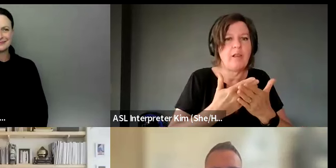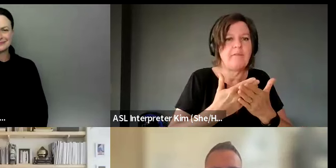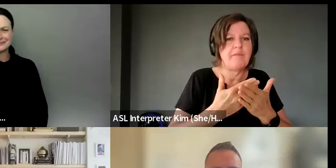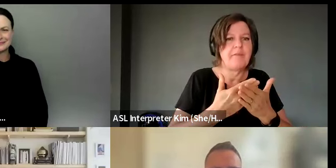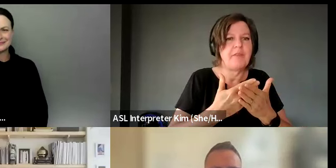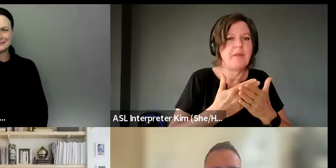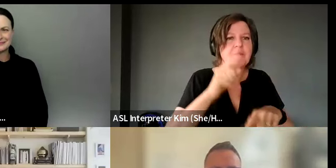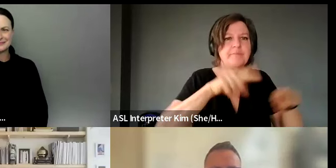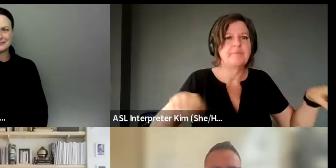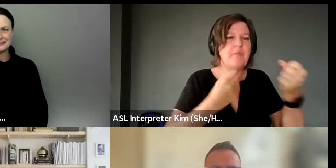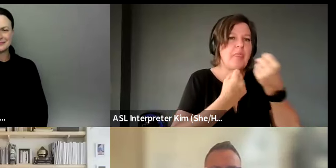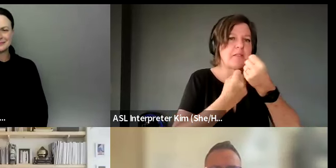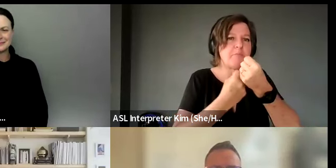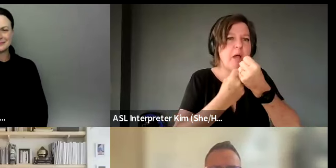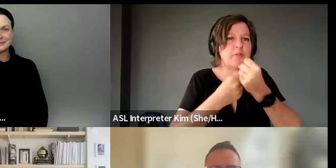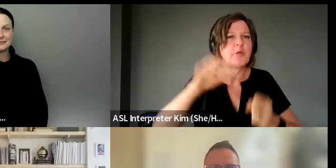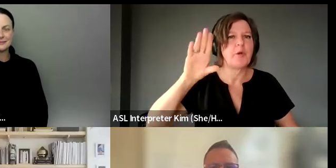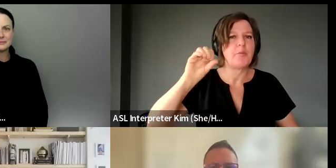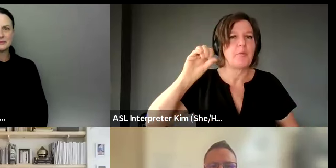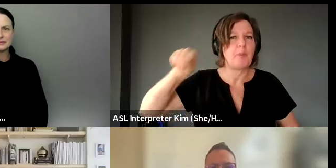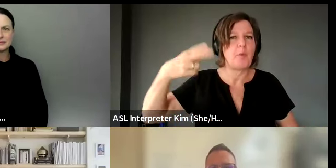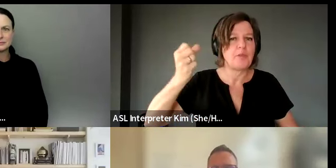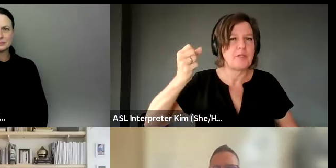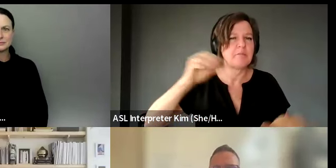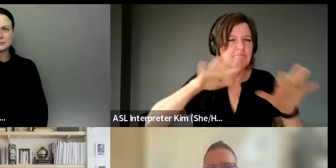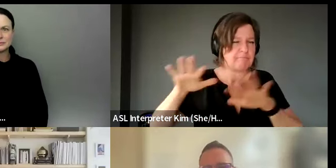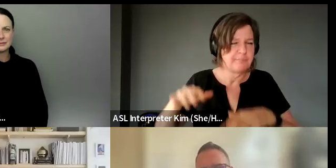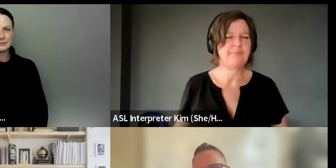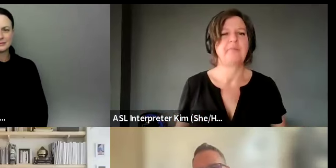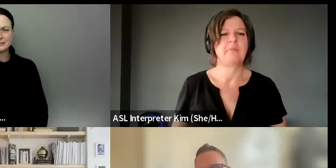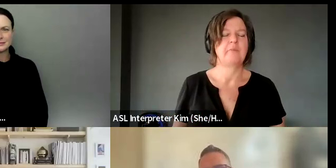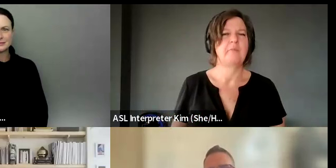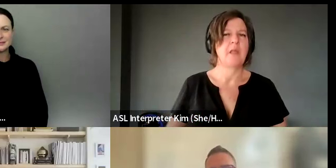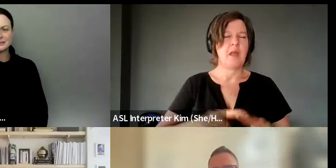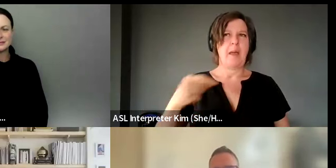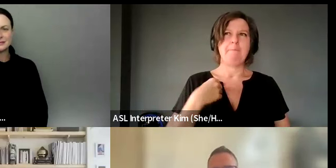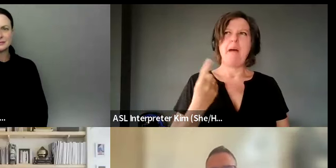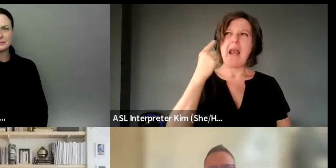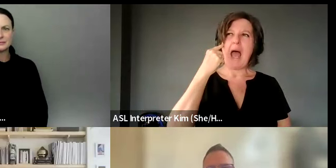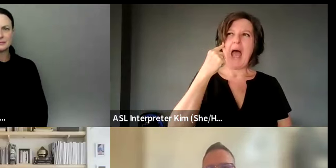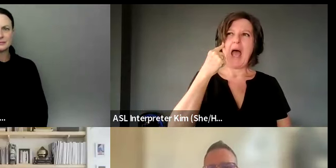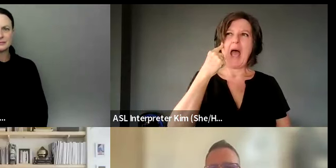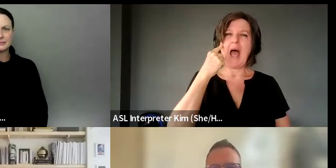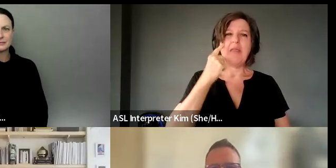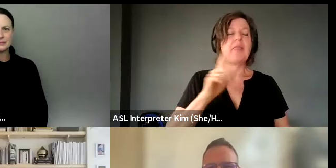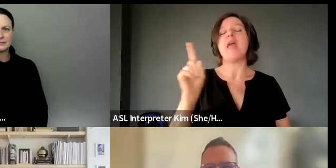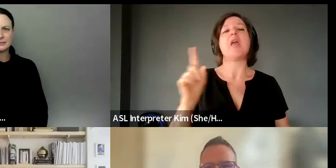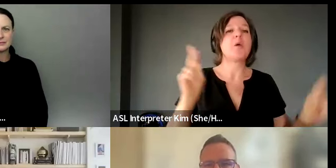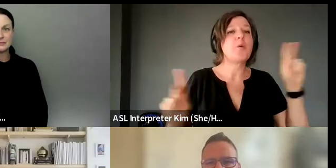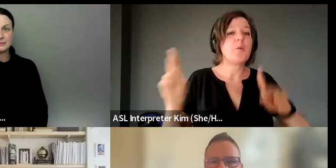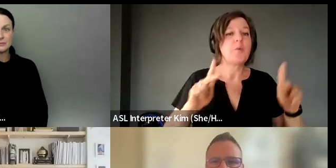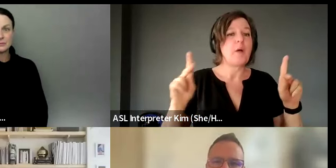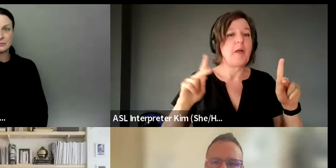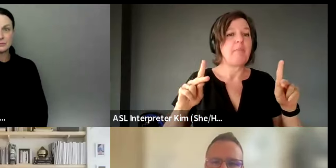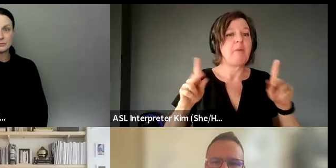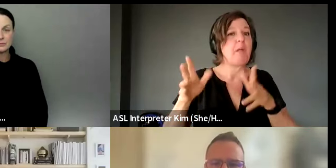going through all of the sponsor booths and all. But I think the way the people left the comments, the